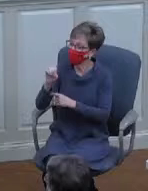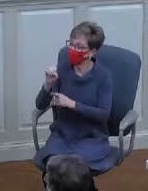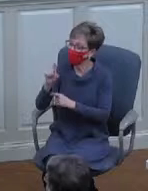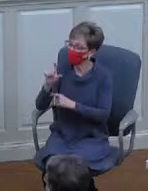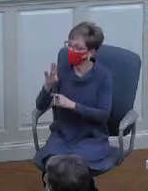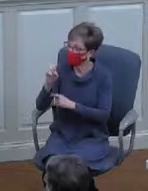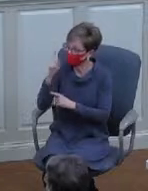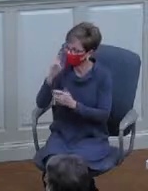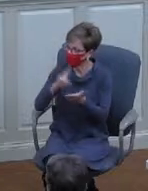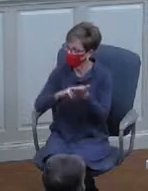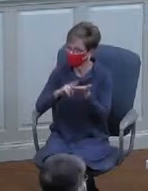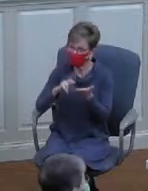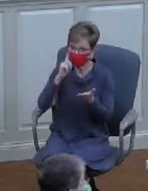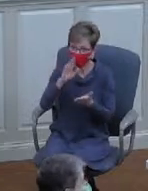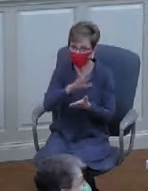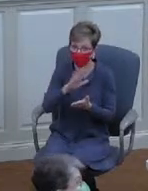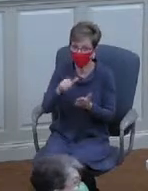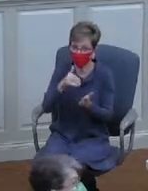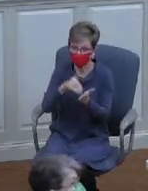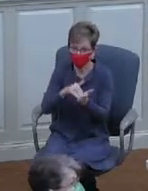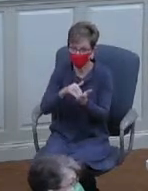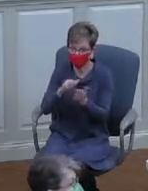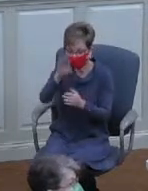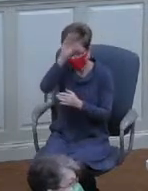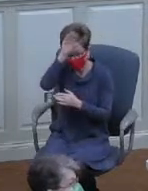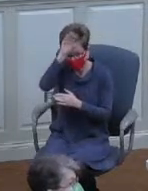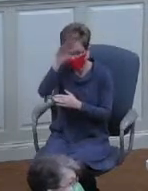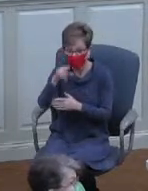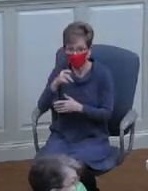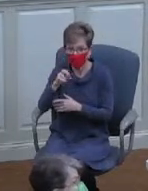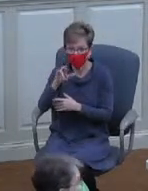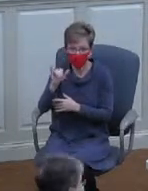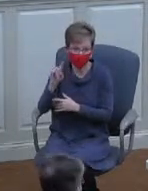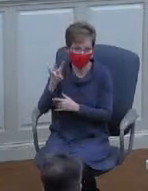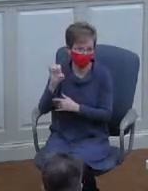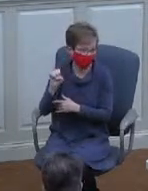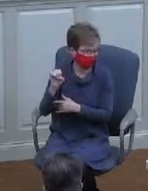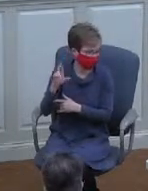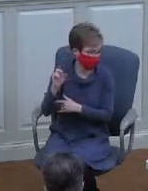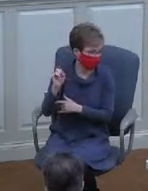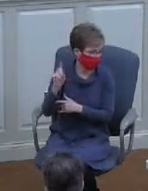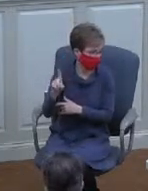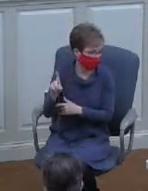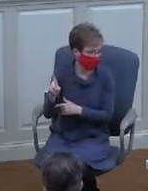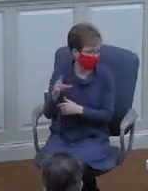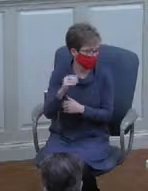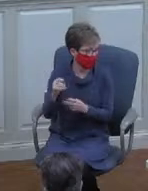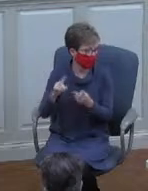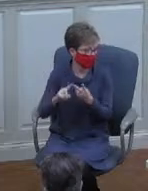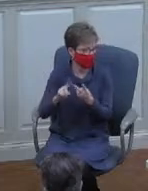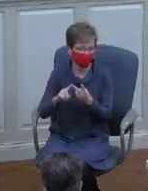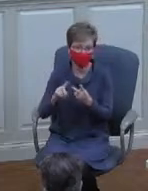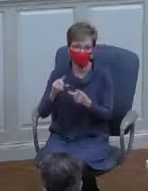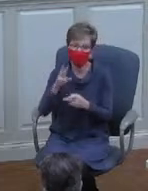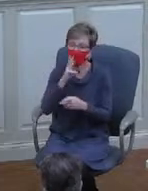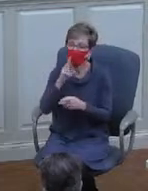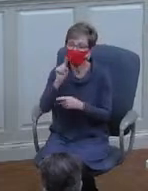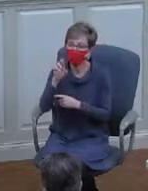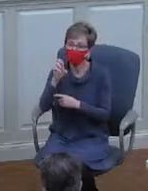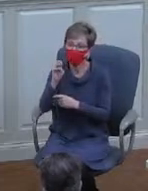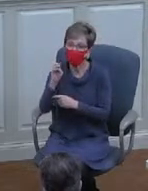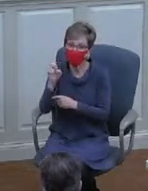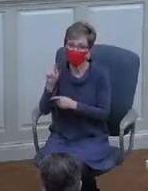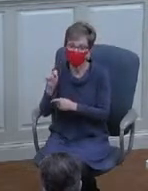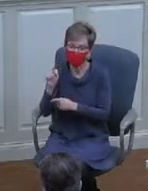contracts for them for the central fire station, the Perryville Road elevated water tank, and the wastewater treatment plant improvements. These are not